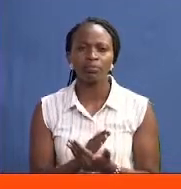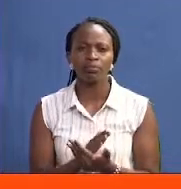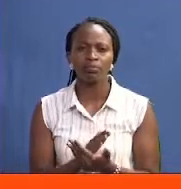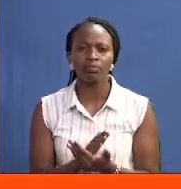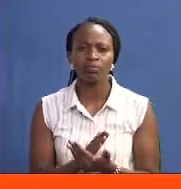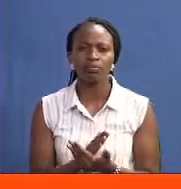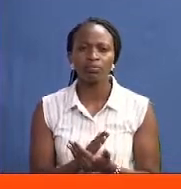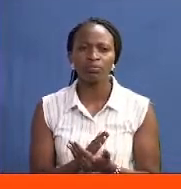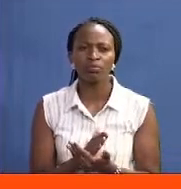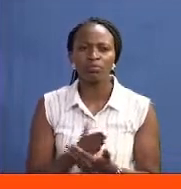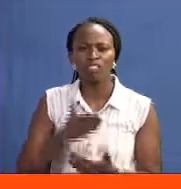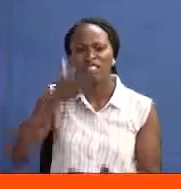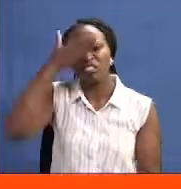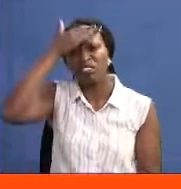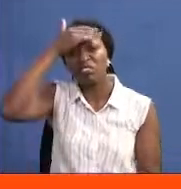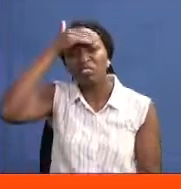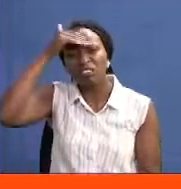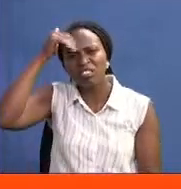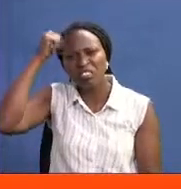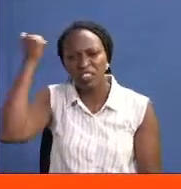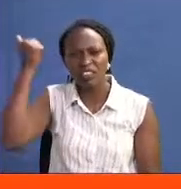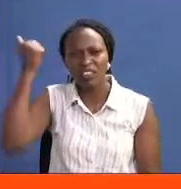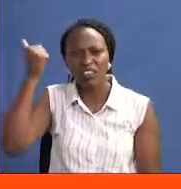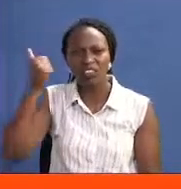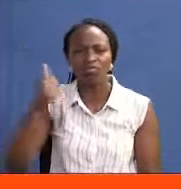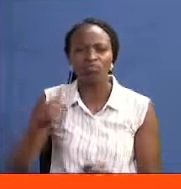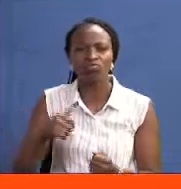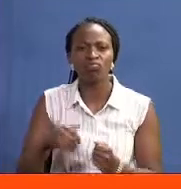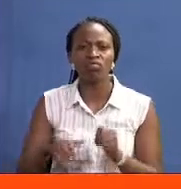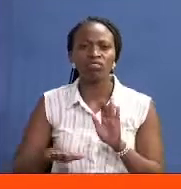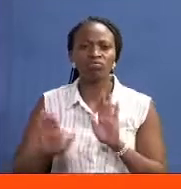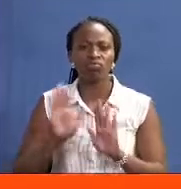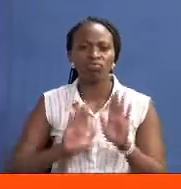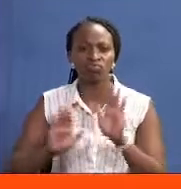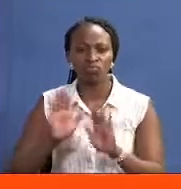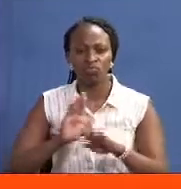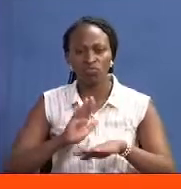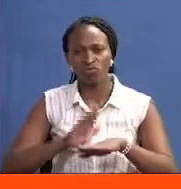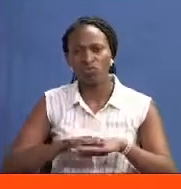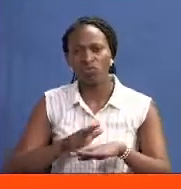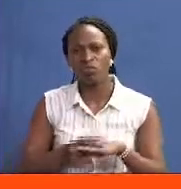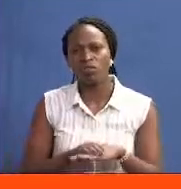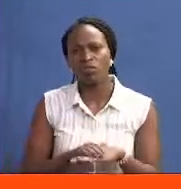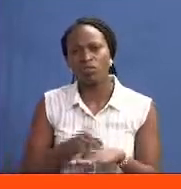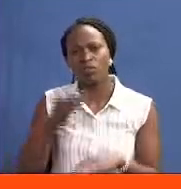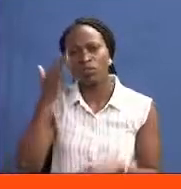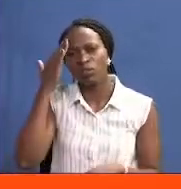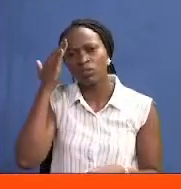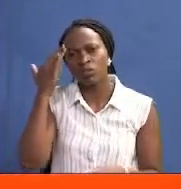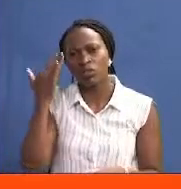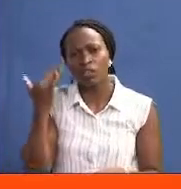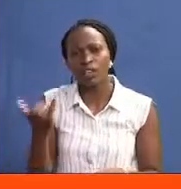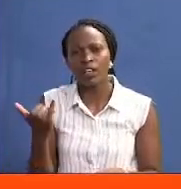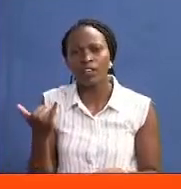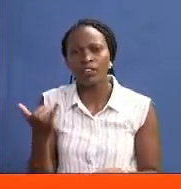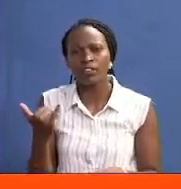our moral fiber and the things that we really, because we are not really, we have not been used traditionally.